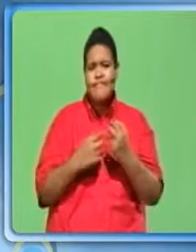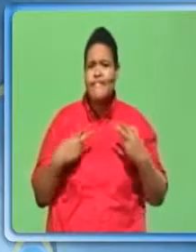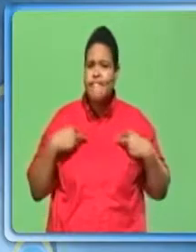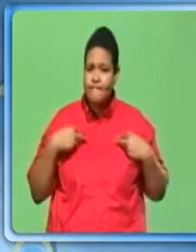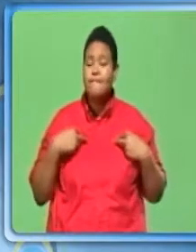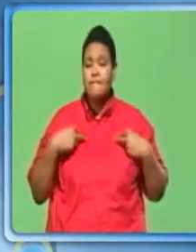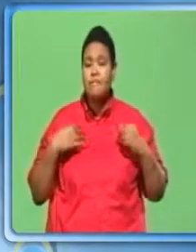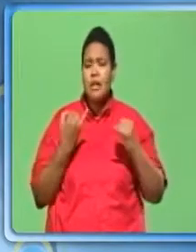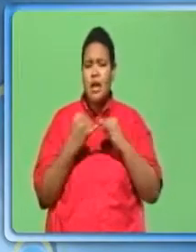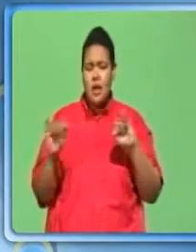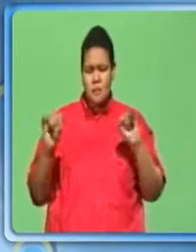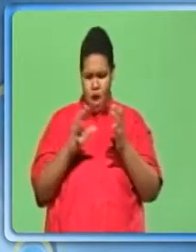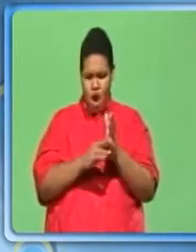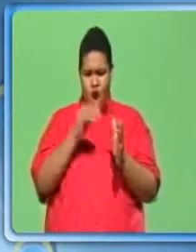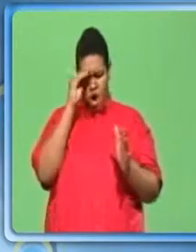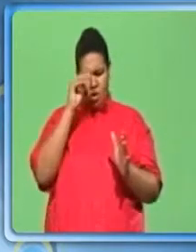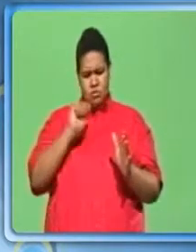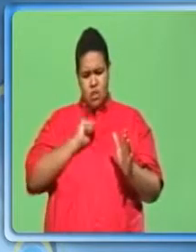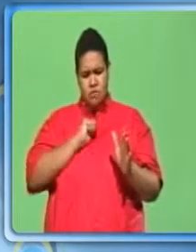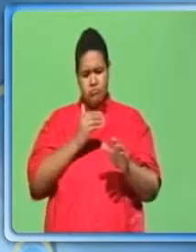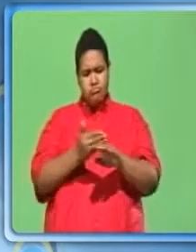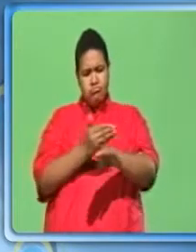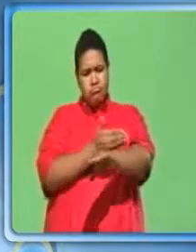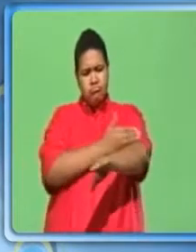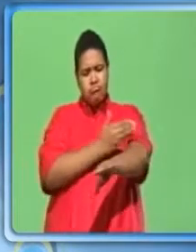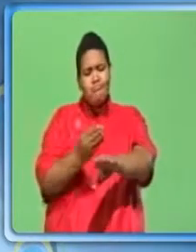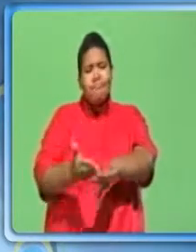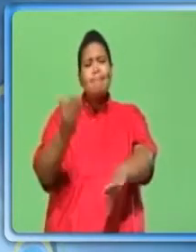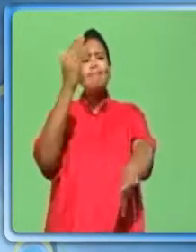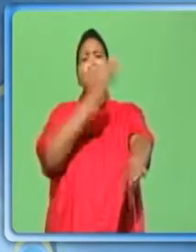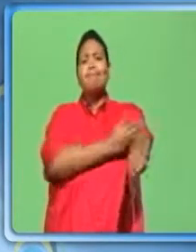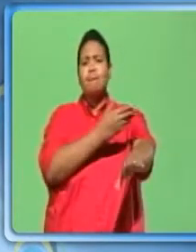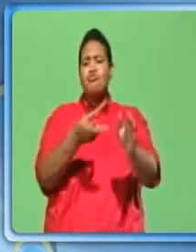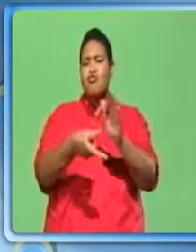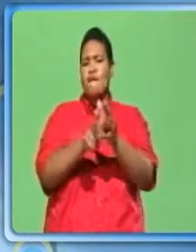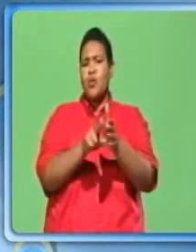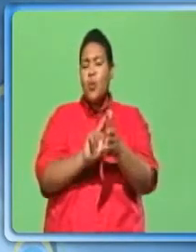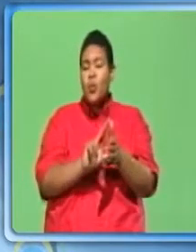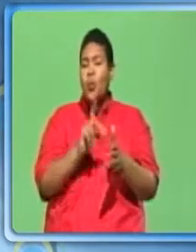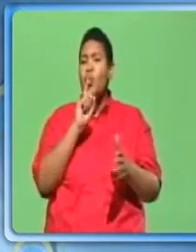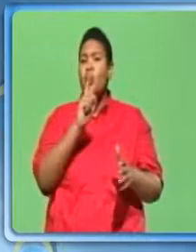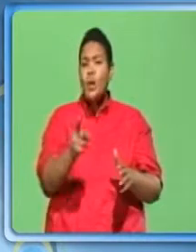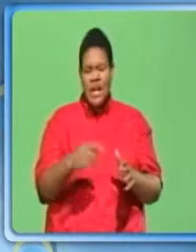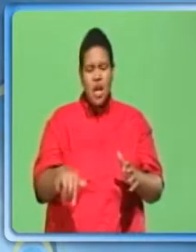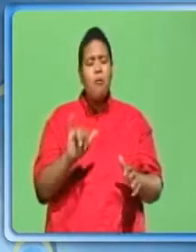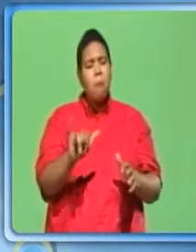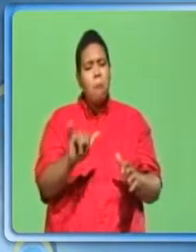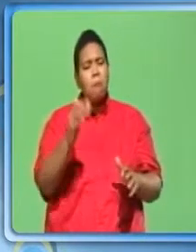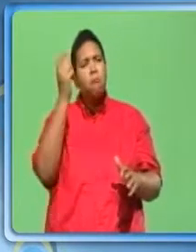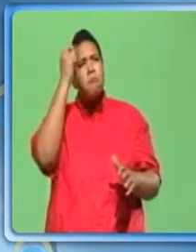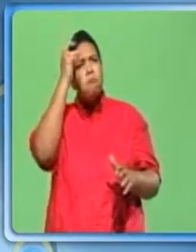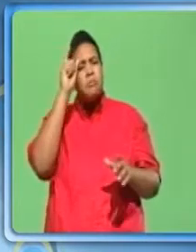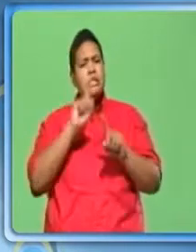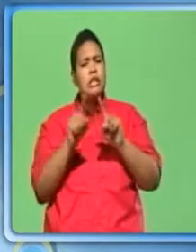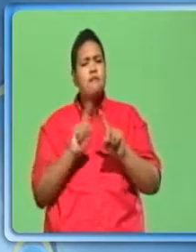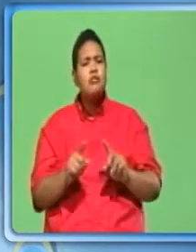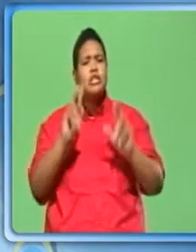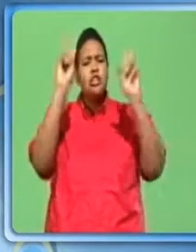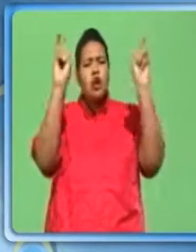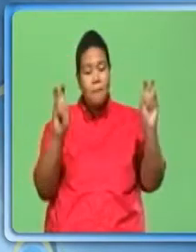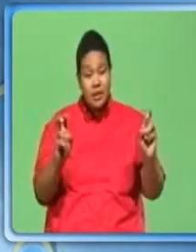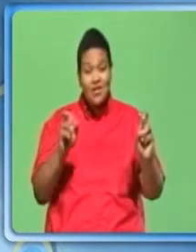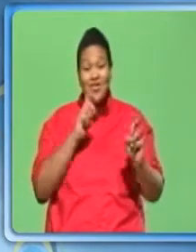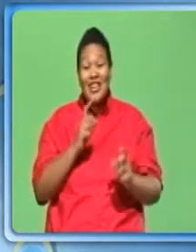a teaching aid, by independent learners as a review tool to enhance and improve the understanding of these